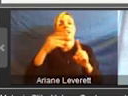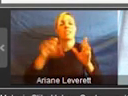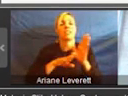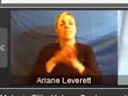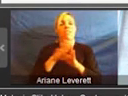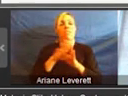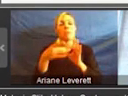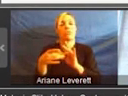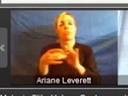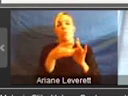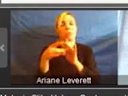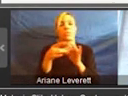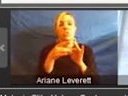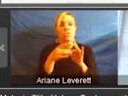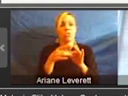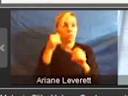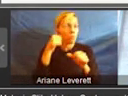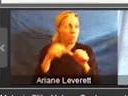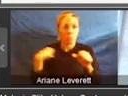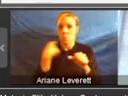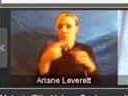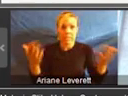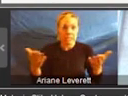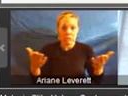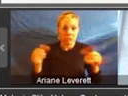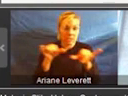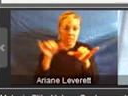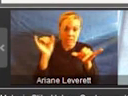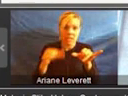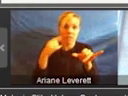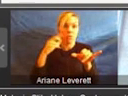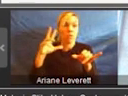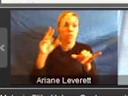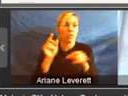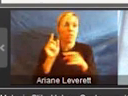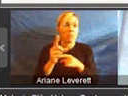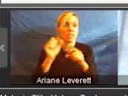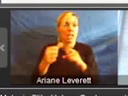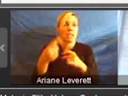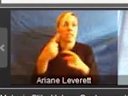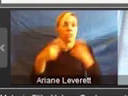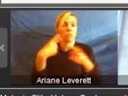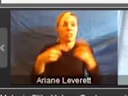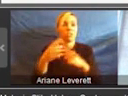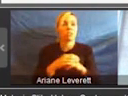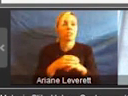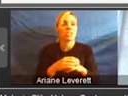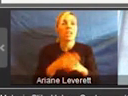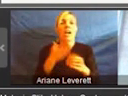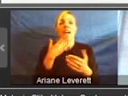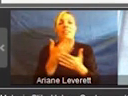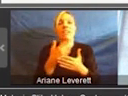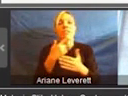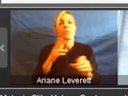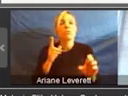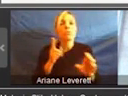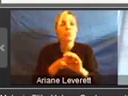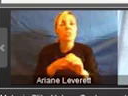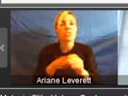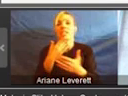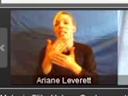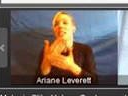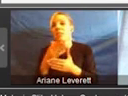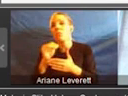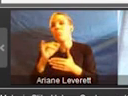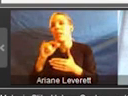another 30 minutes. And thank you very much for joining this webinar. Thank you again, Melanie and Kersti. And special